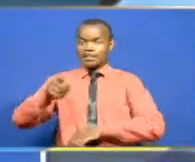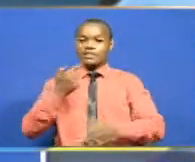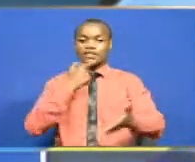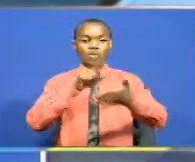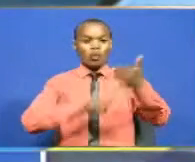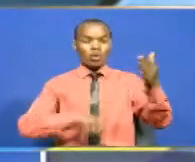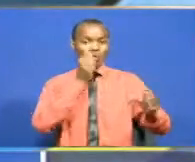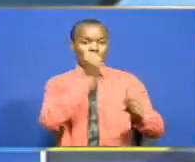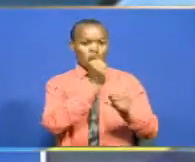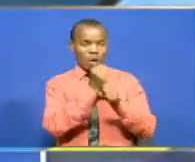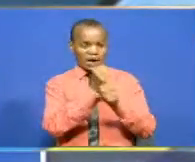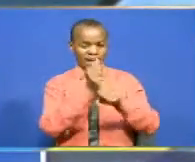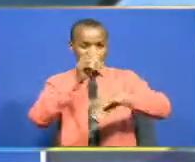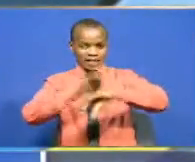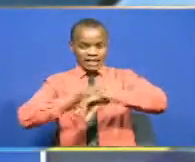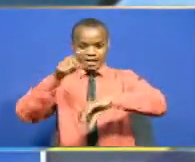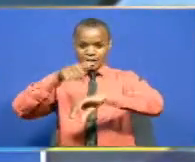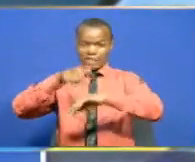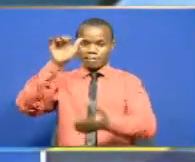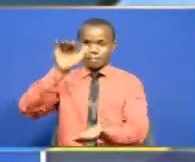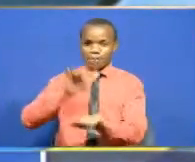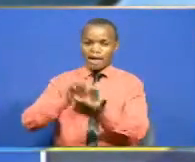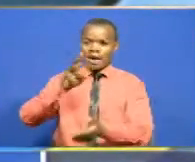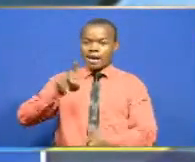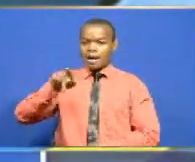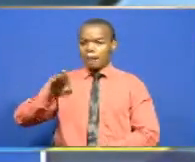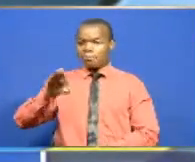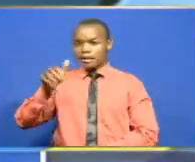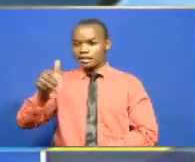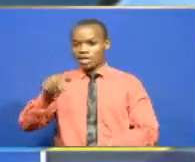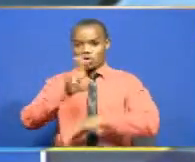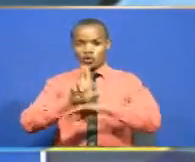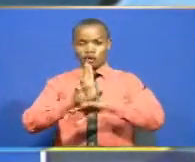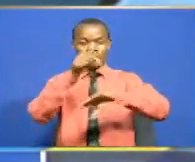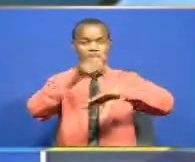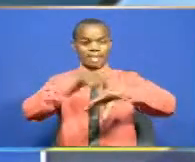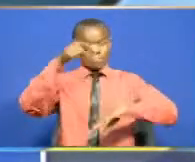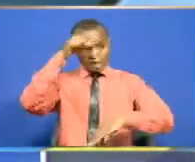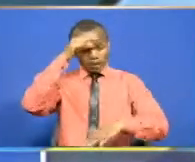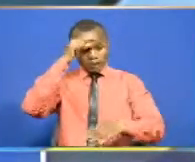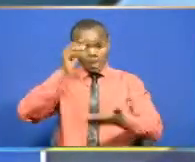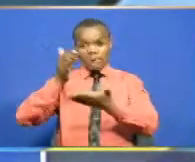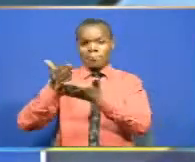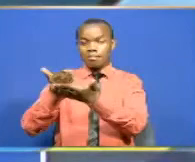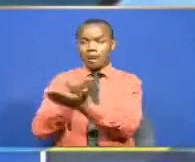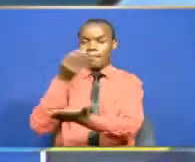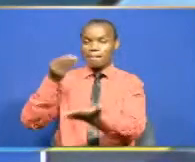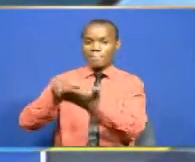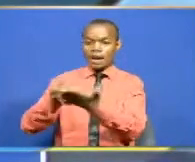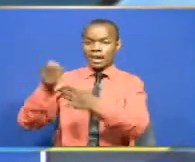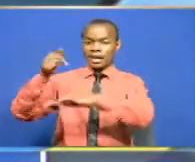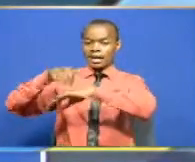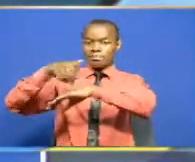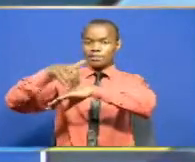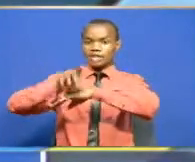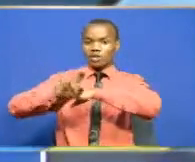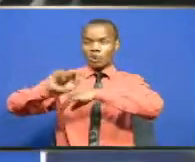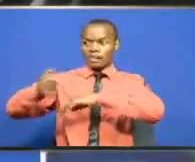mainly attributed to the decline in M-Pesa revenue after the government zero-rated charges for sending at least 1,000